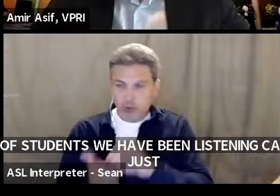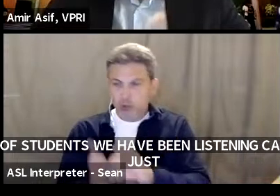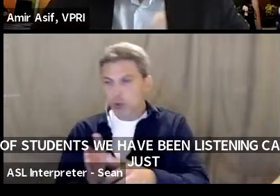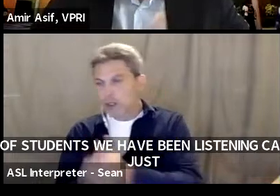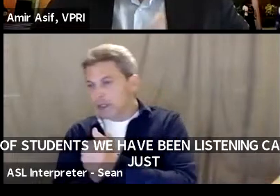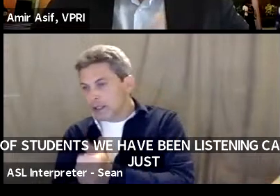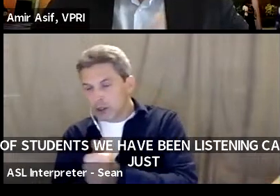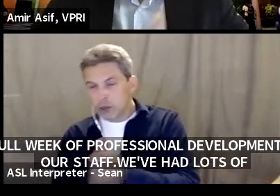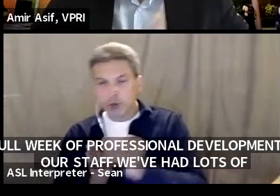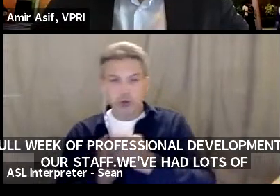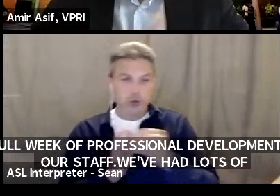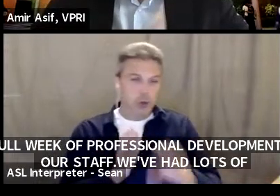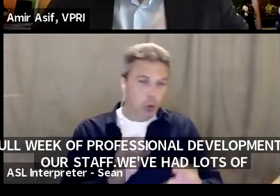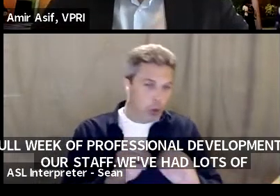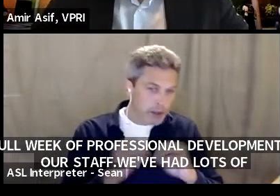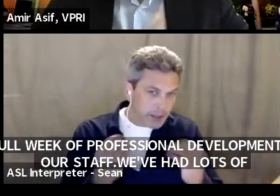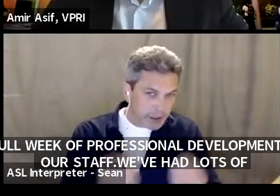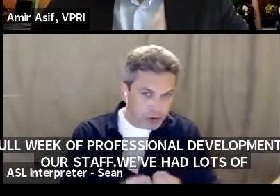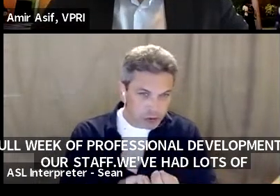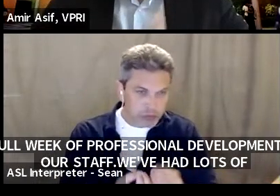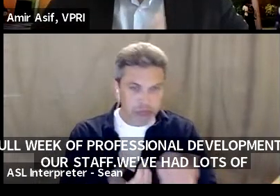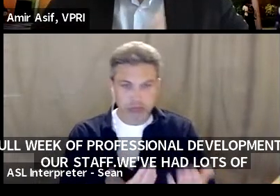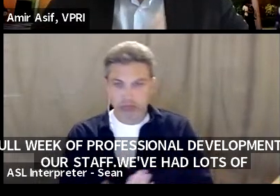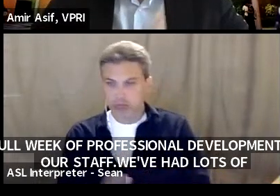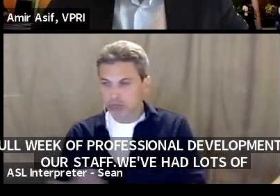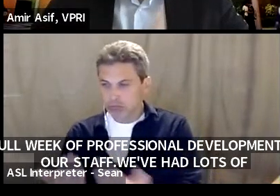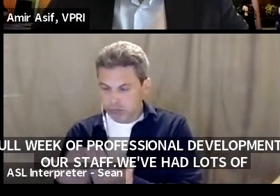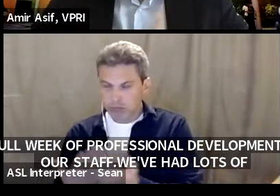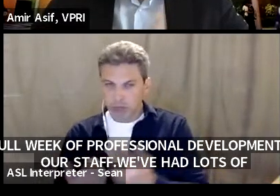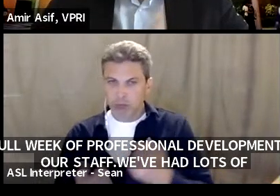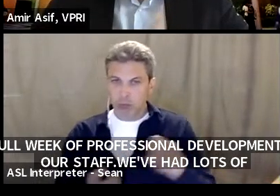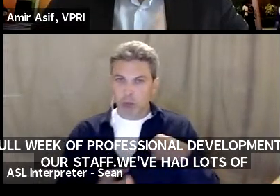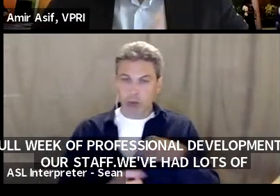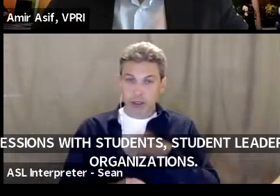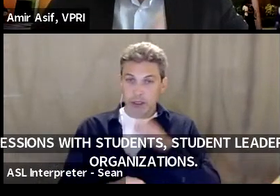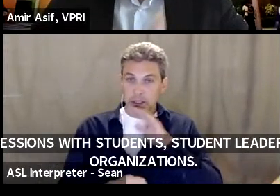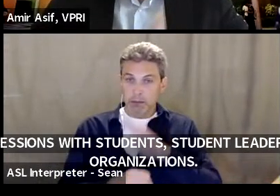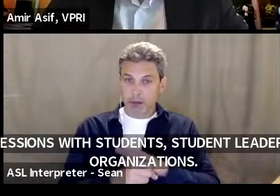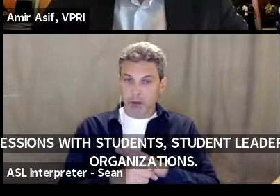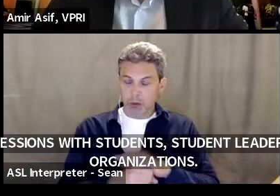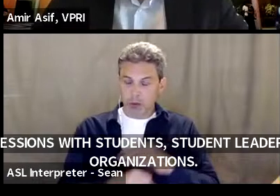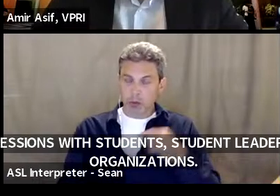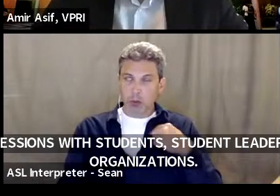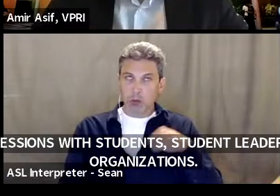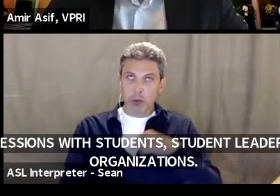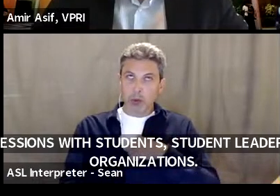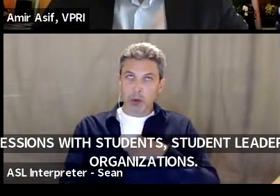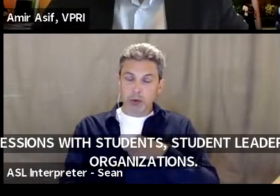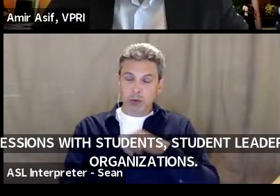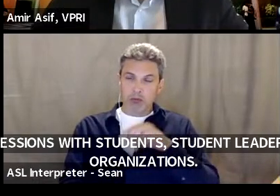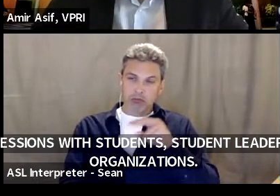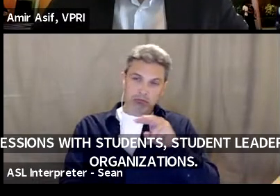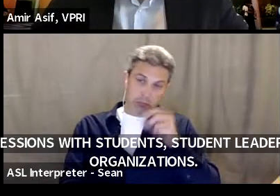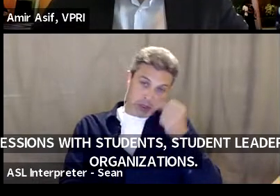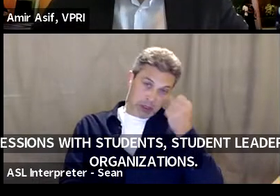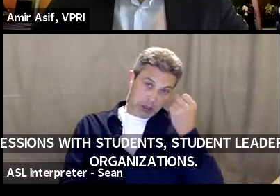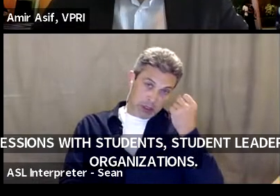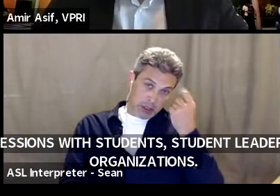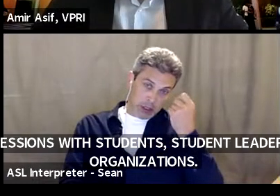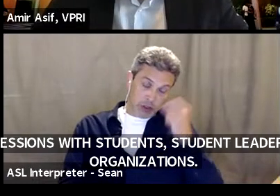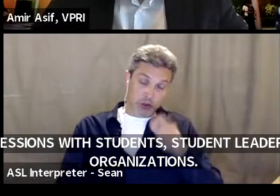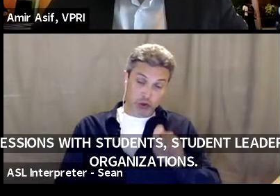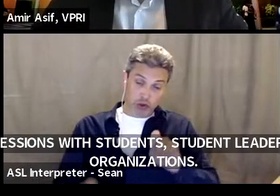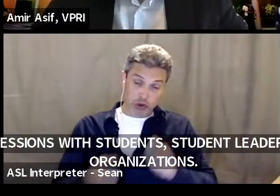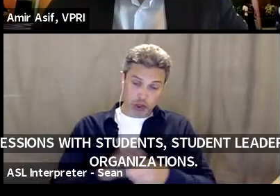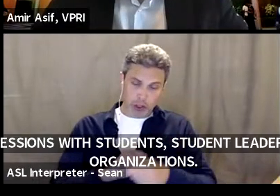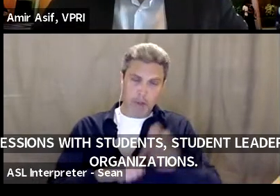organizations. We're making the commitment that we understand to really action change, we